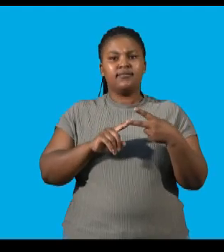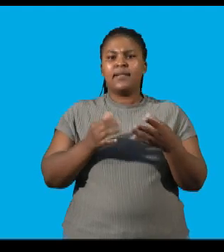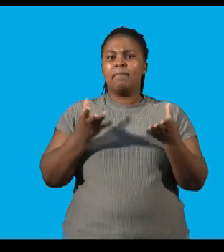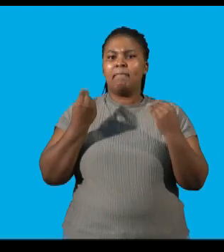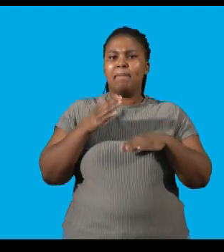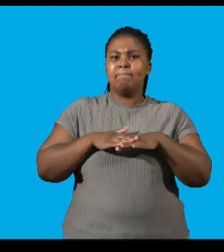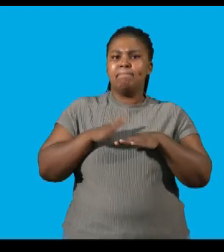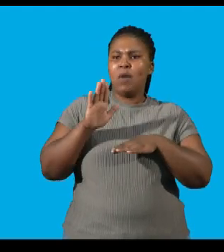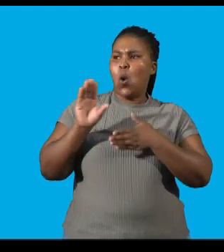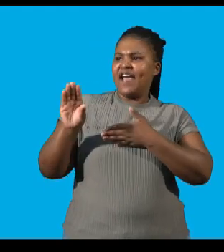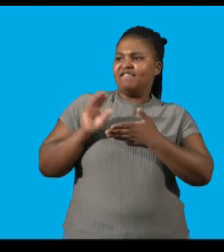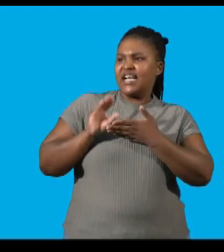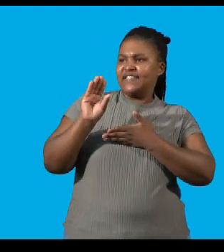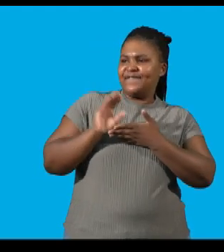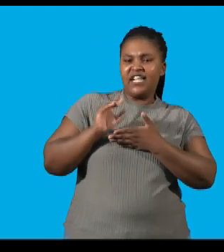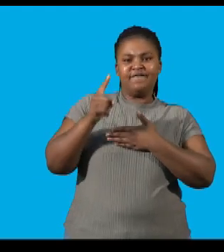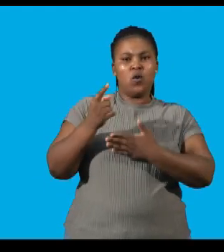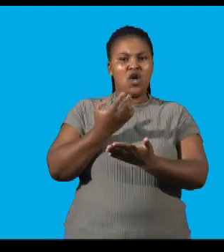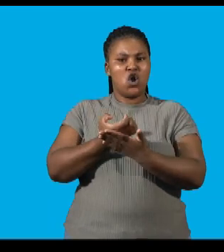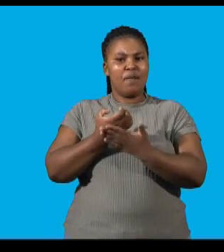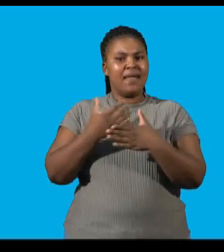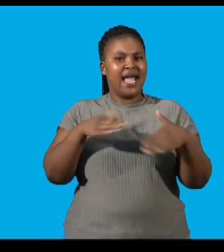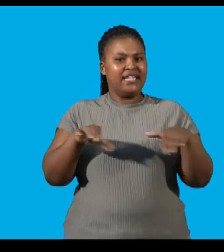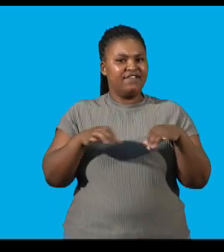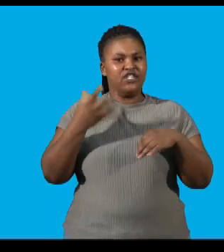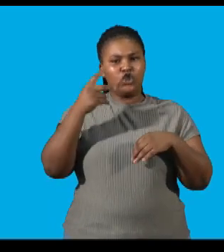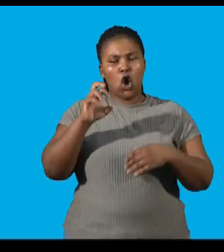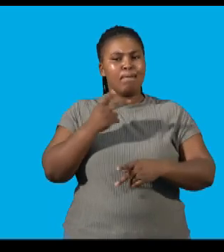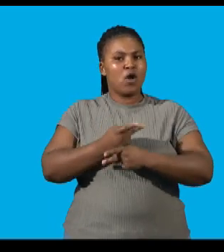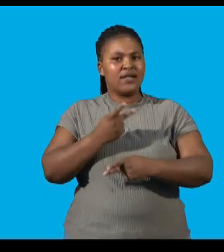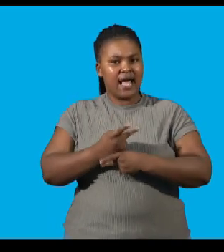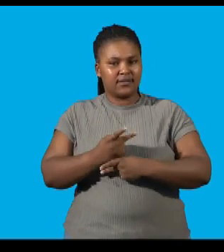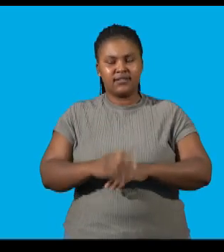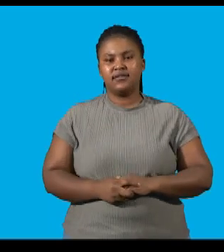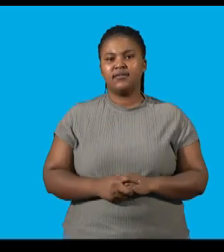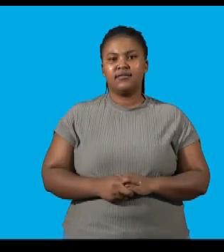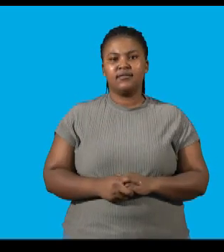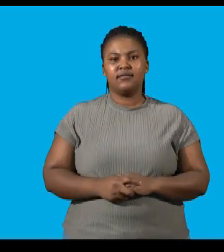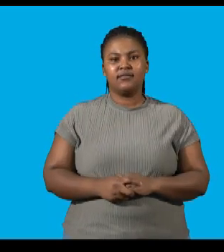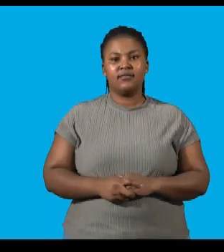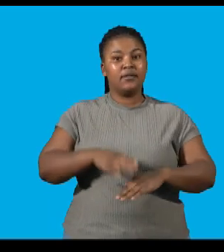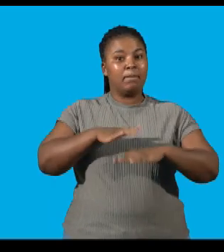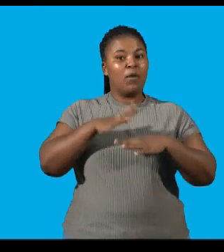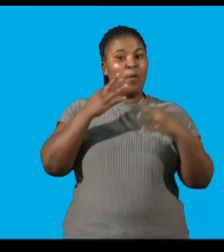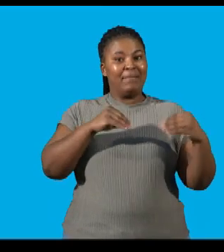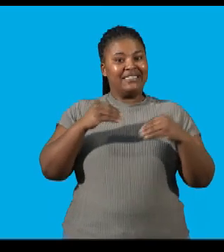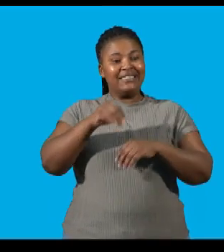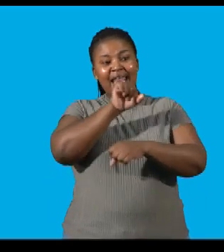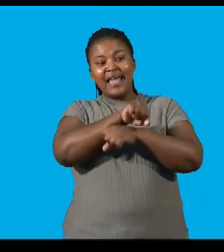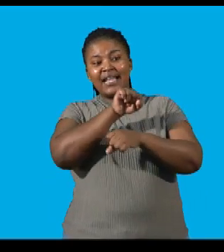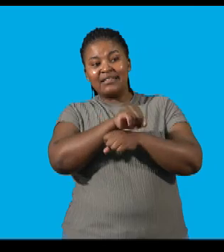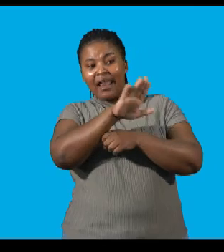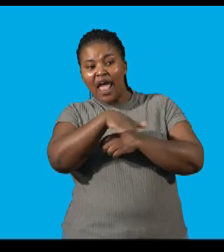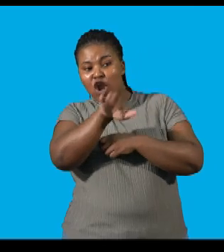to attract more investments to a particular economic activity or product. To attract businesses to